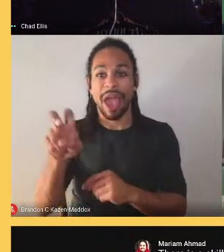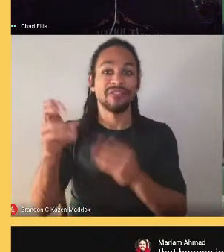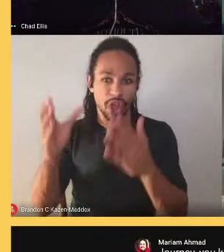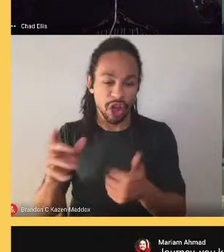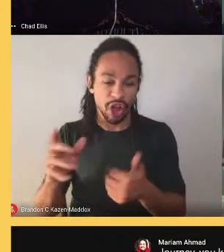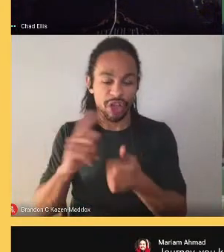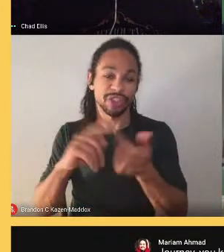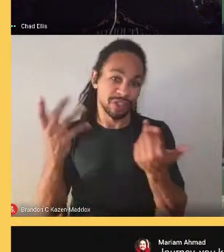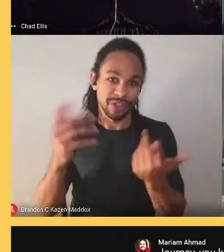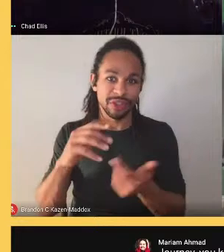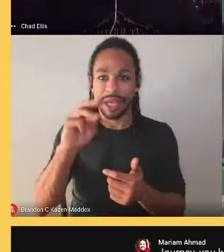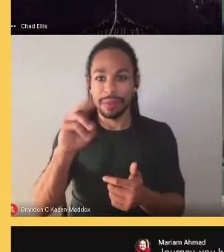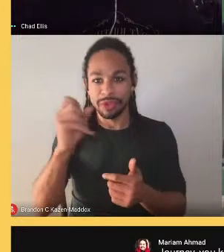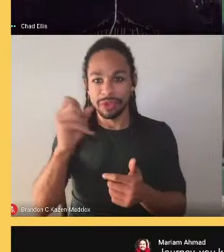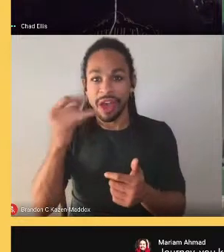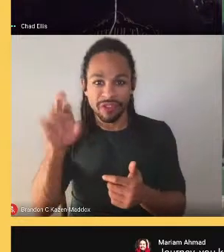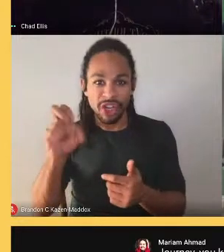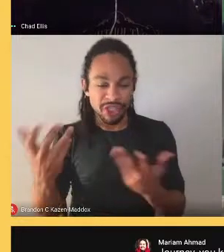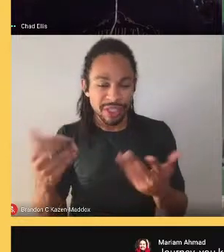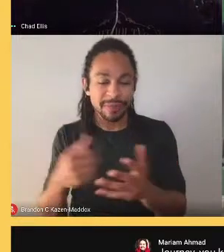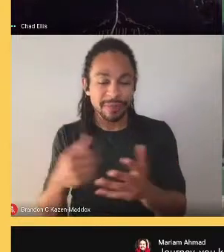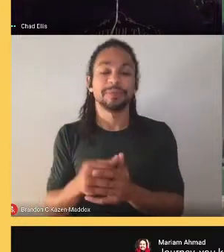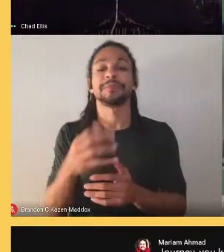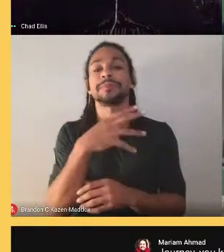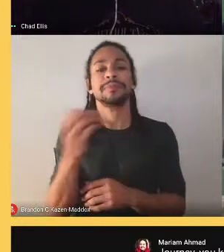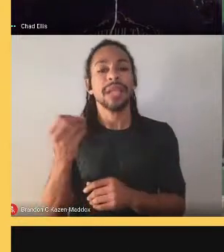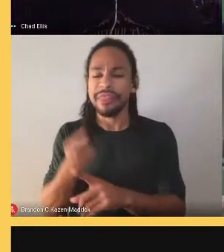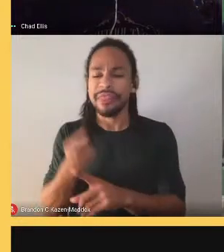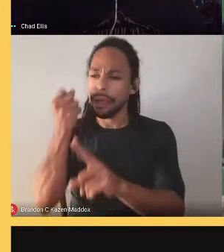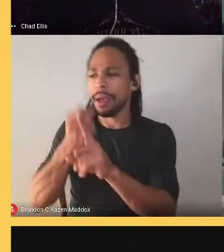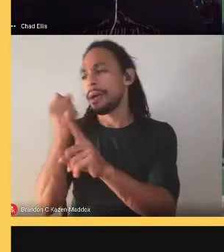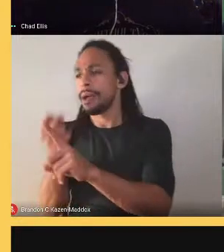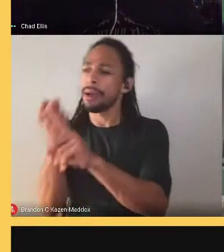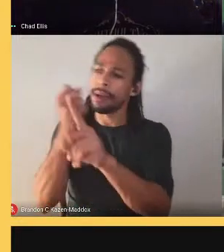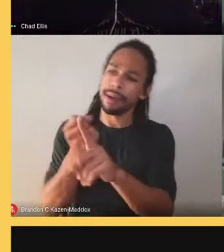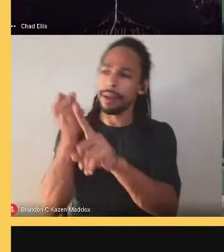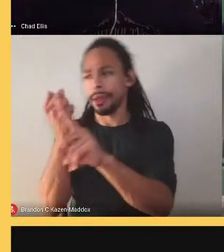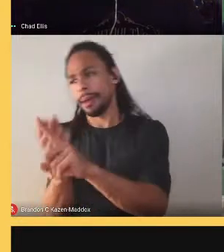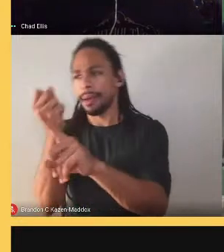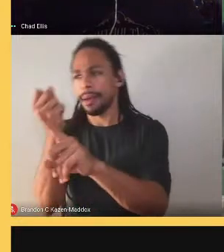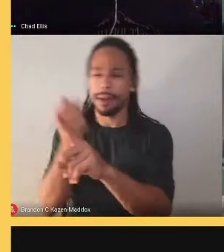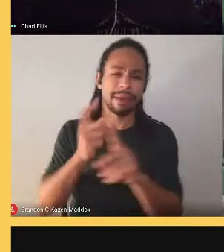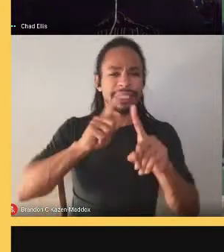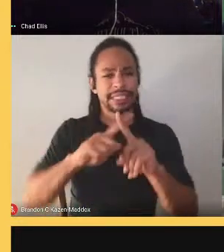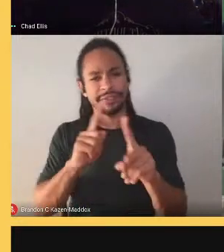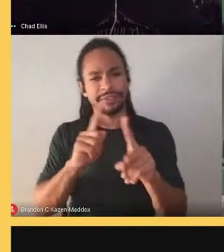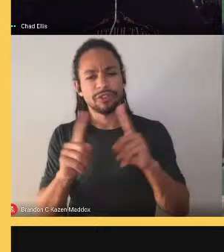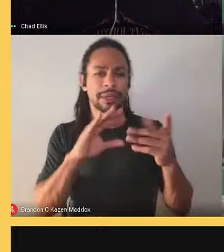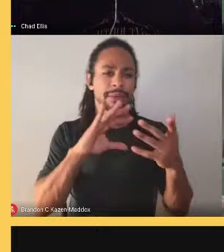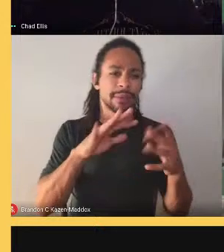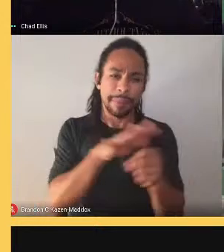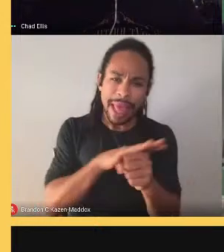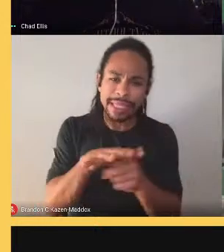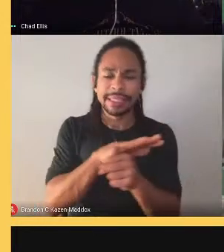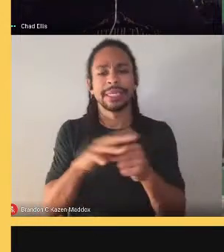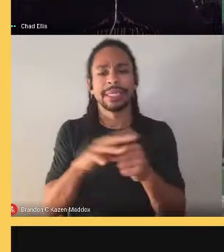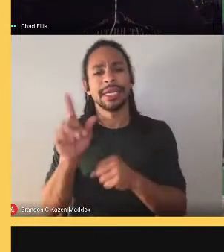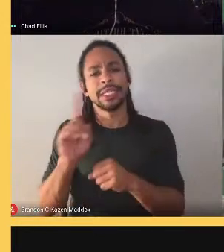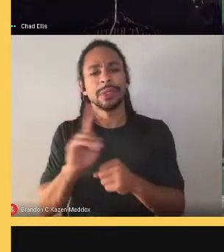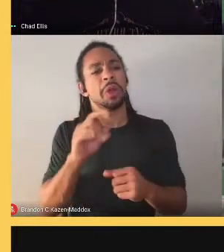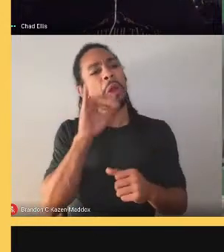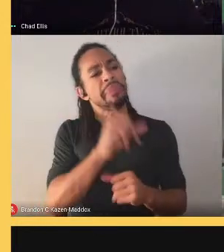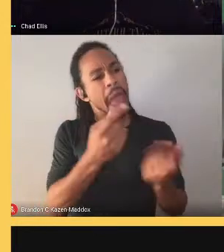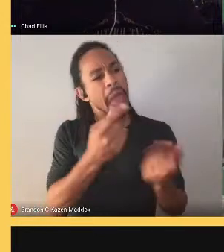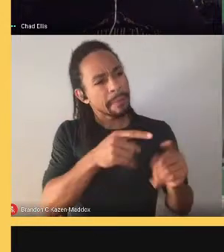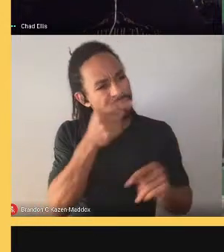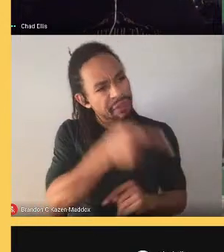across different places where things happen and they discover more about the world. They have an opportunity to